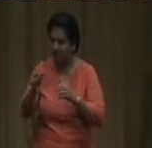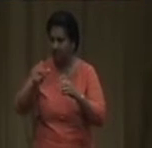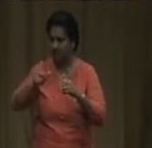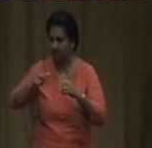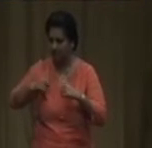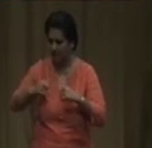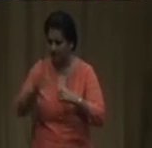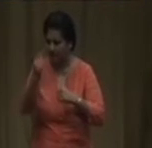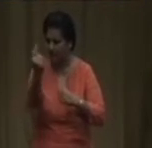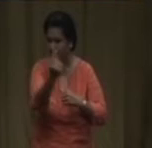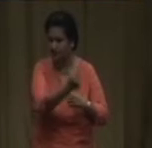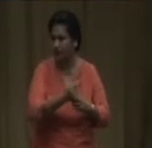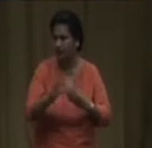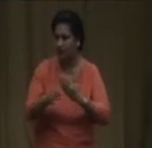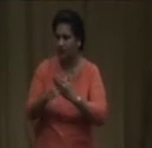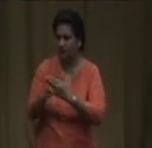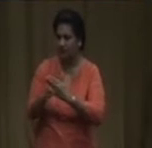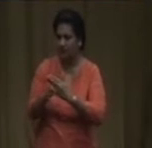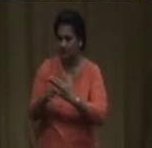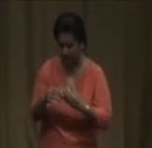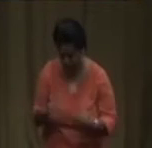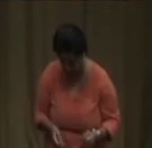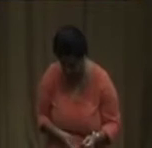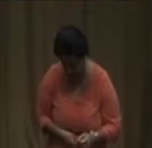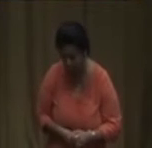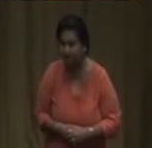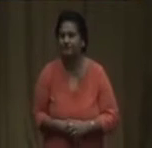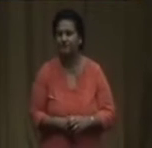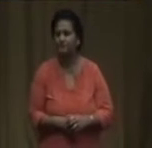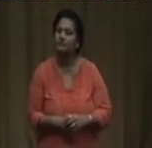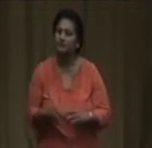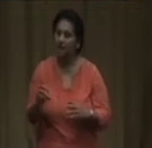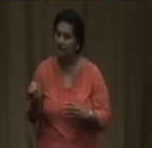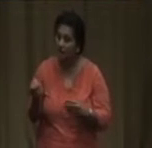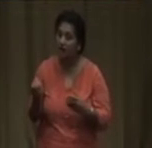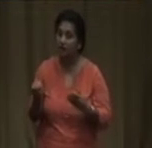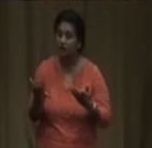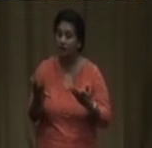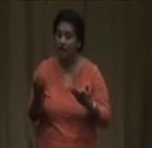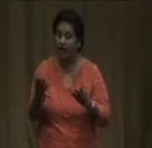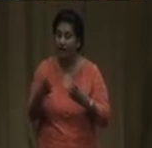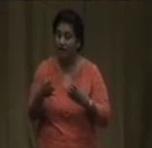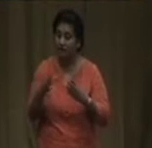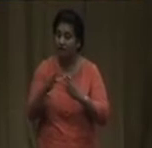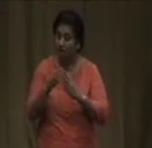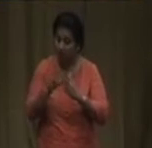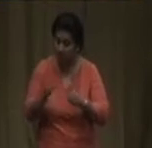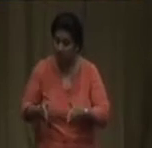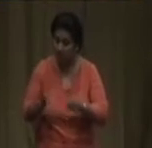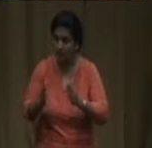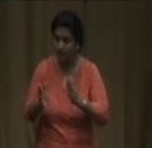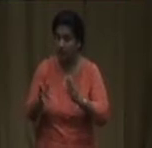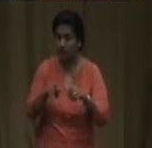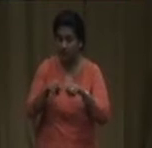Our design and development model is also conducted openly and transparently, which means anybody in the world can